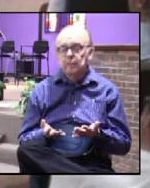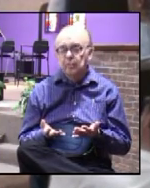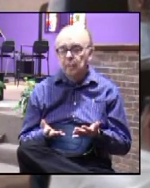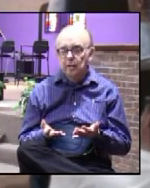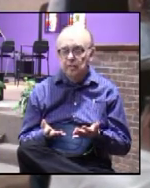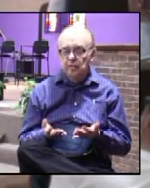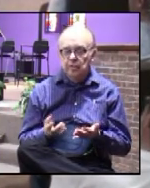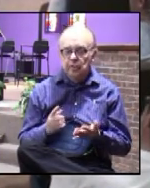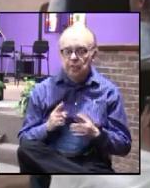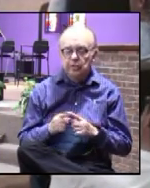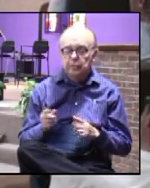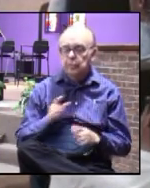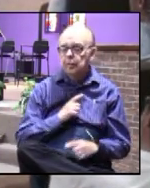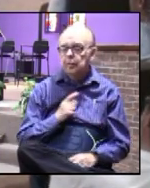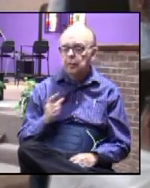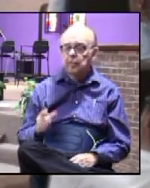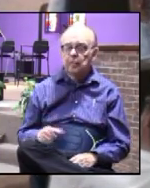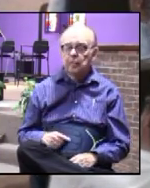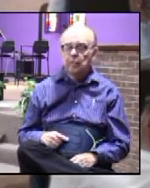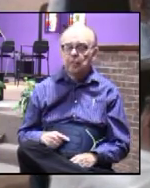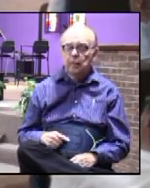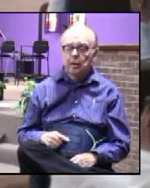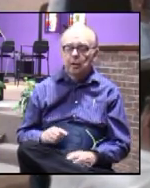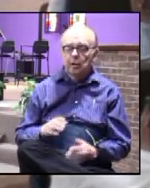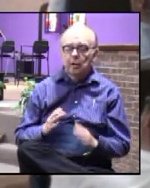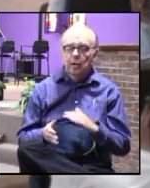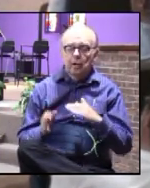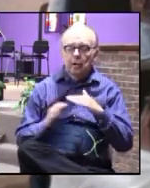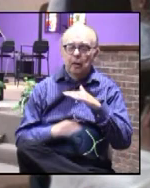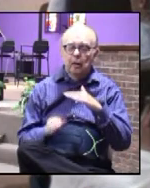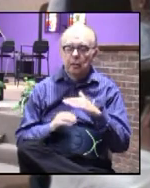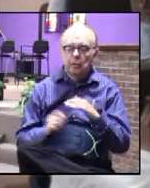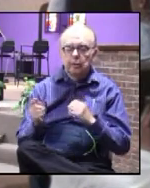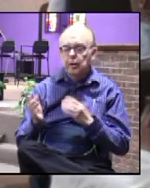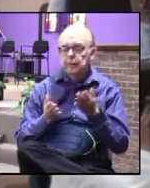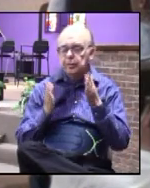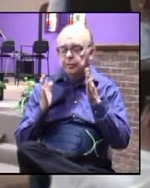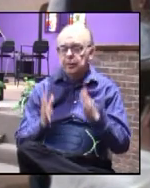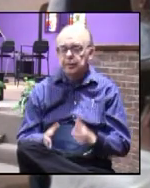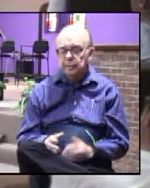to the Lord to become the lowest of the servant